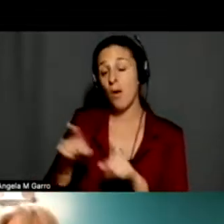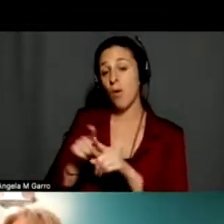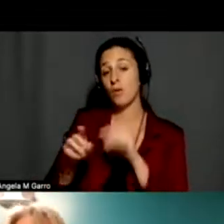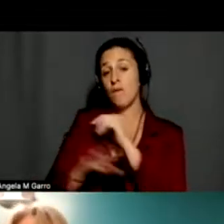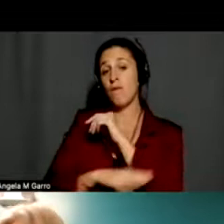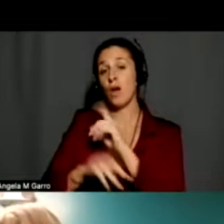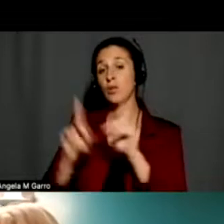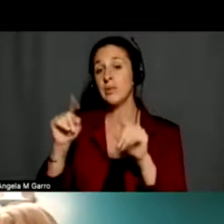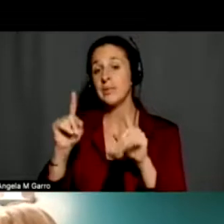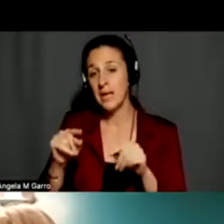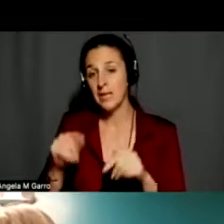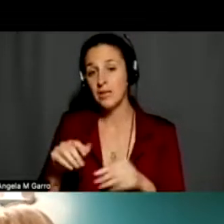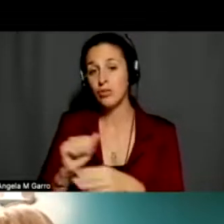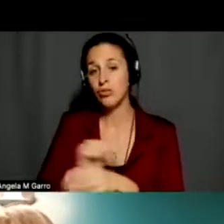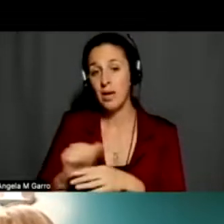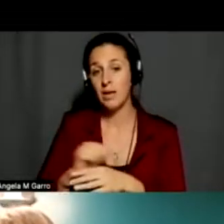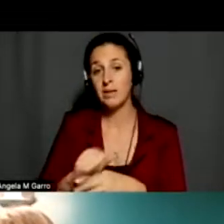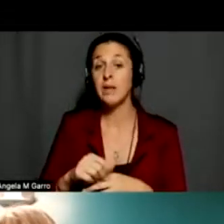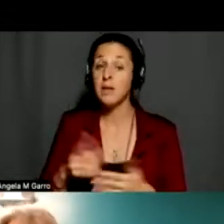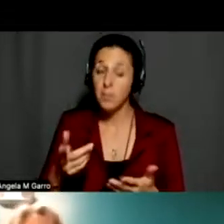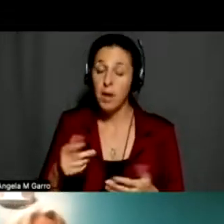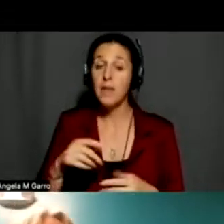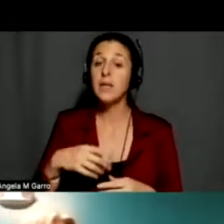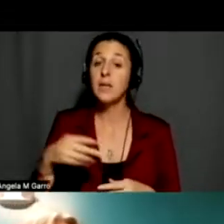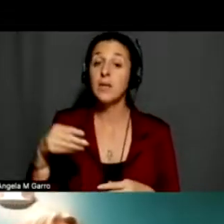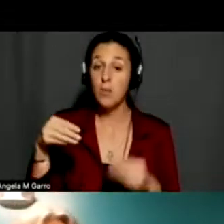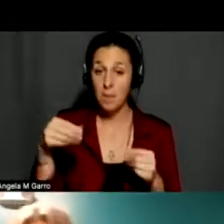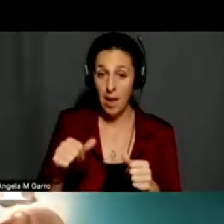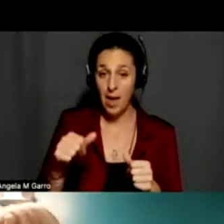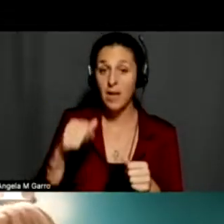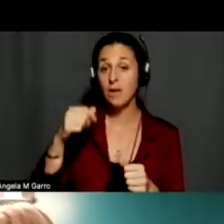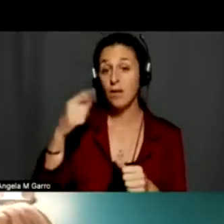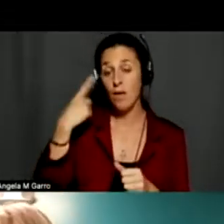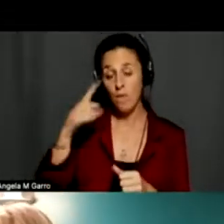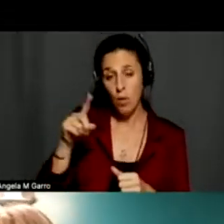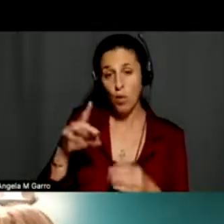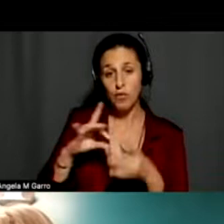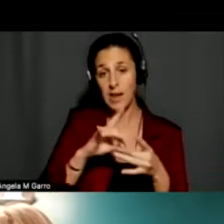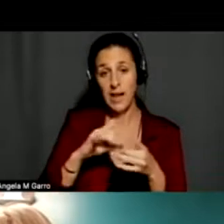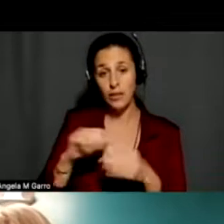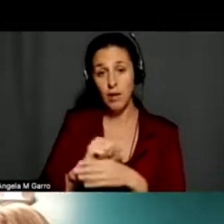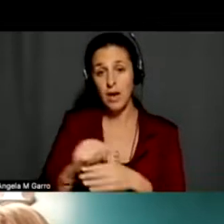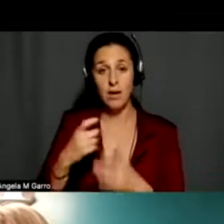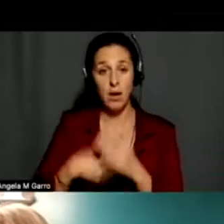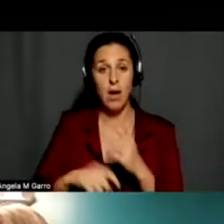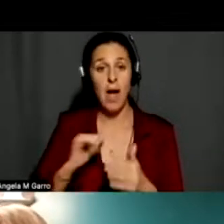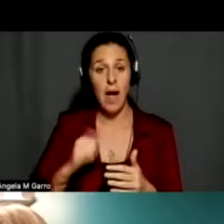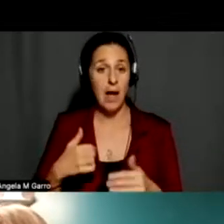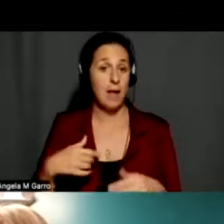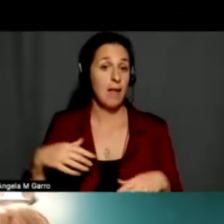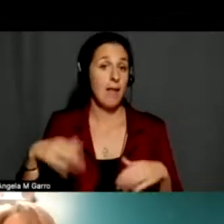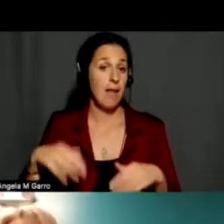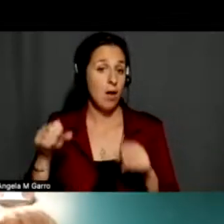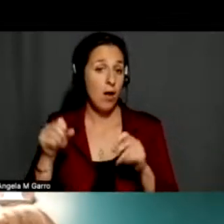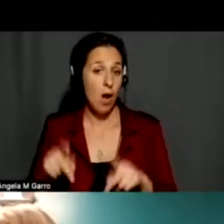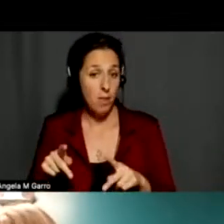There's precedent, by the way, to pay teachers and pay for the related training costs. I haven't opted to attend the Orton Gillingham